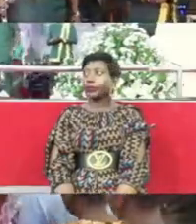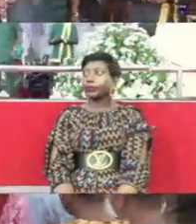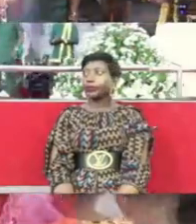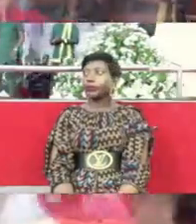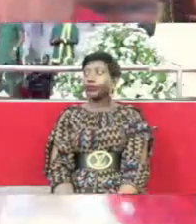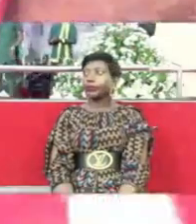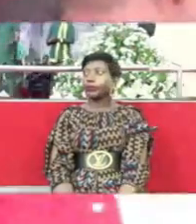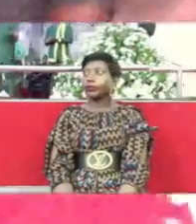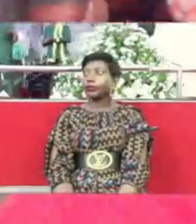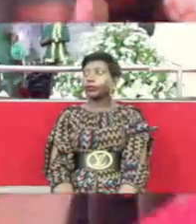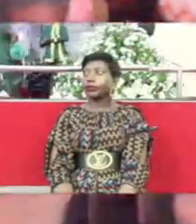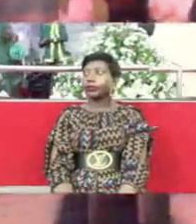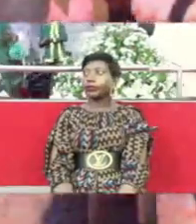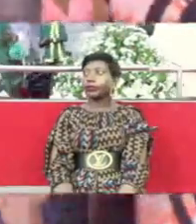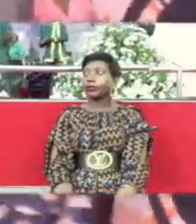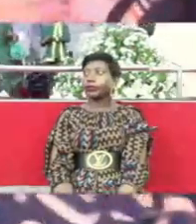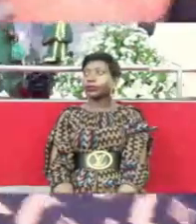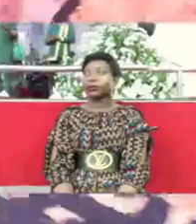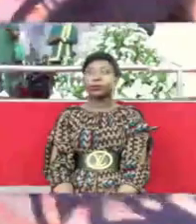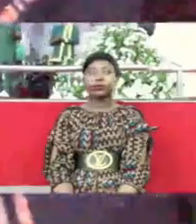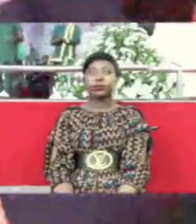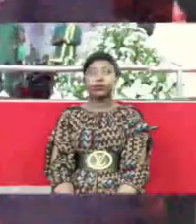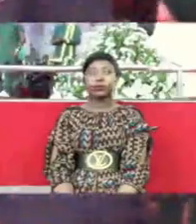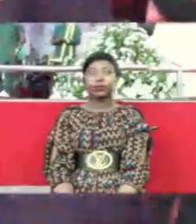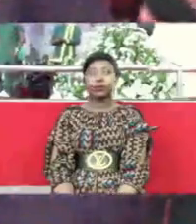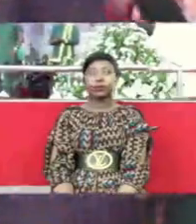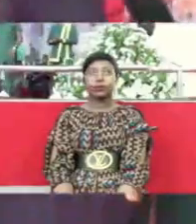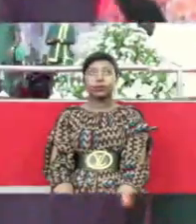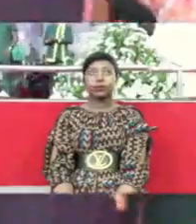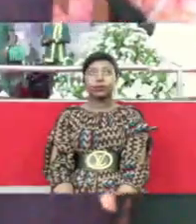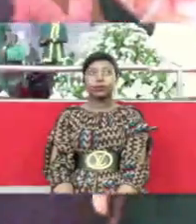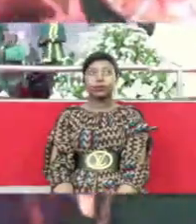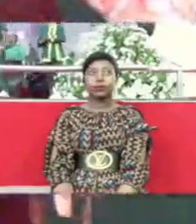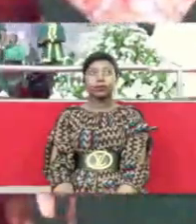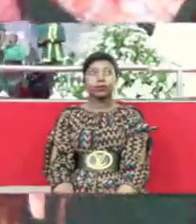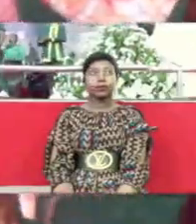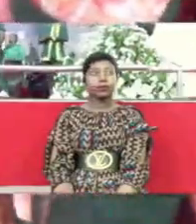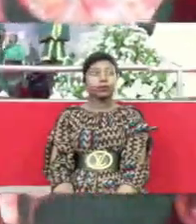come through for you in the name of Jesus. Blessed be the name of the Lord.